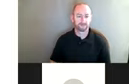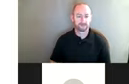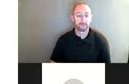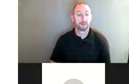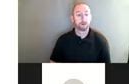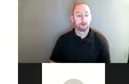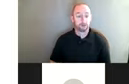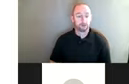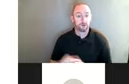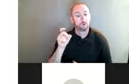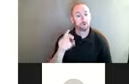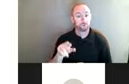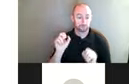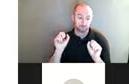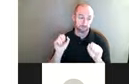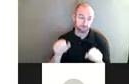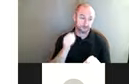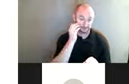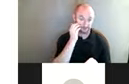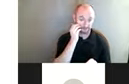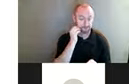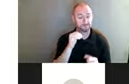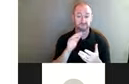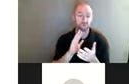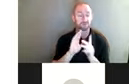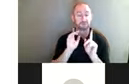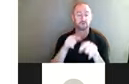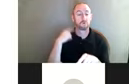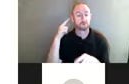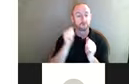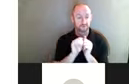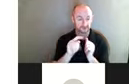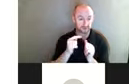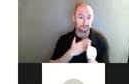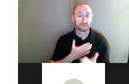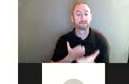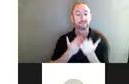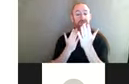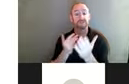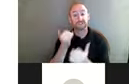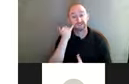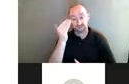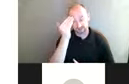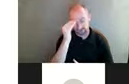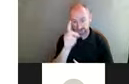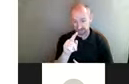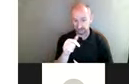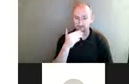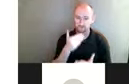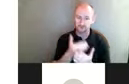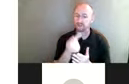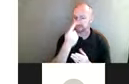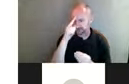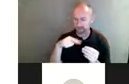Or, you know, you can kind of go crazy with it. I mean, my suggestion is that if you really know your data well, you think about